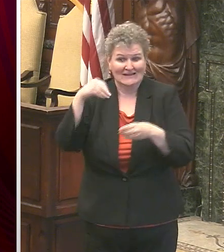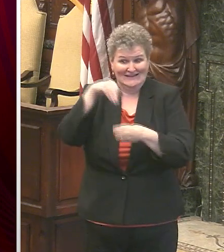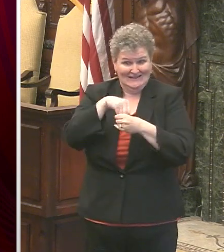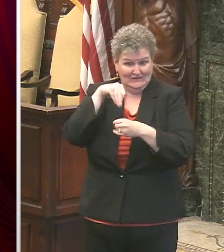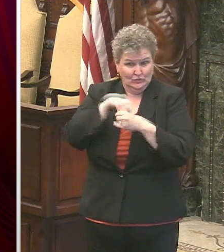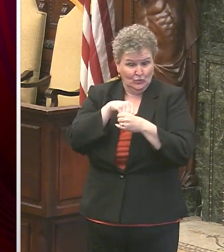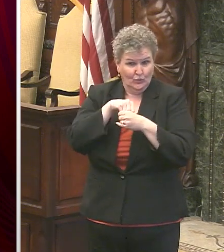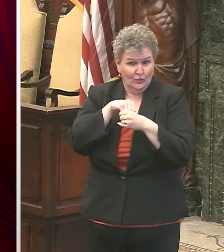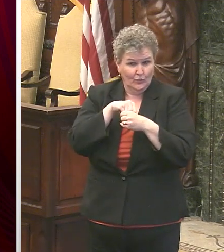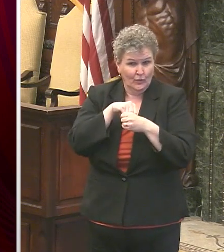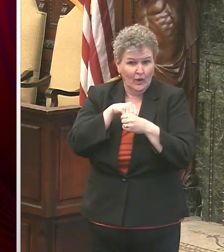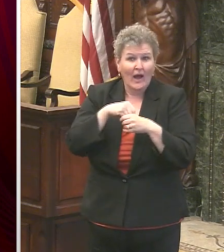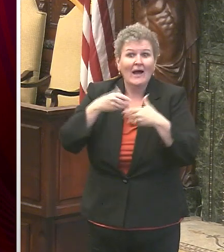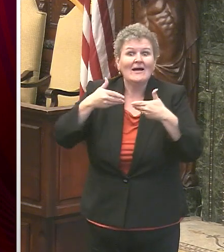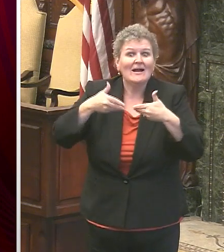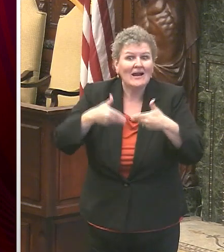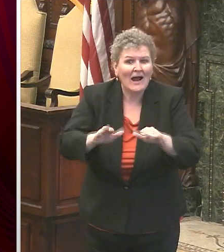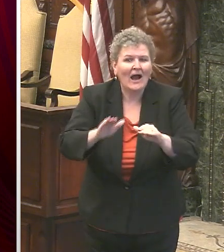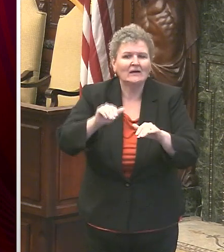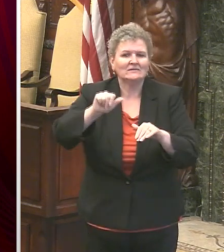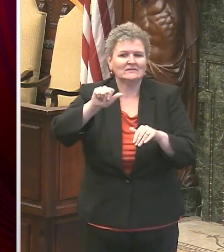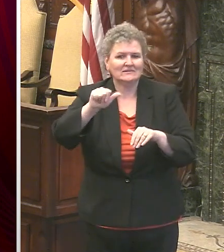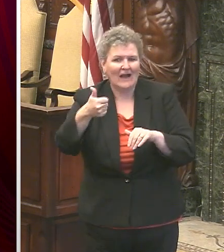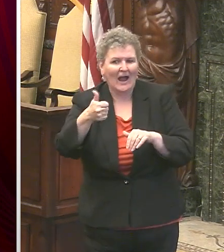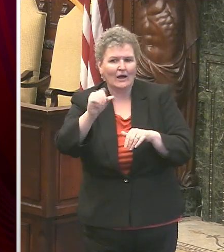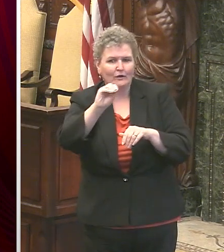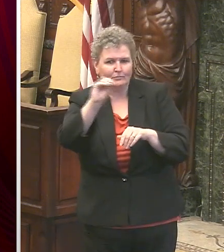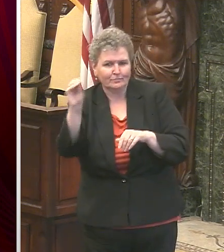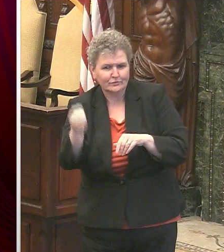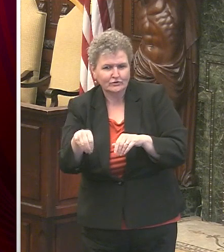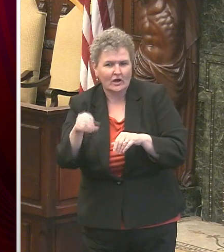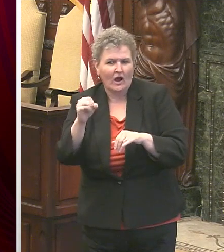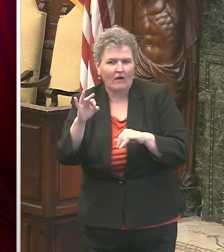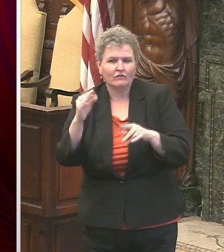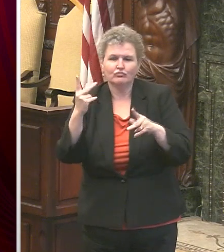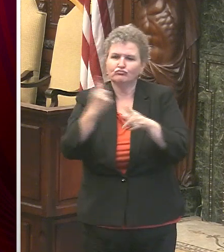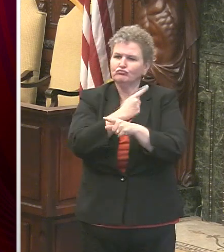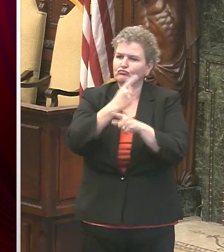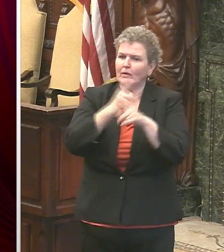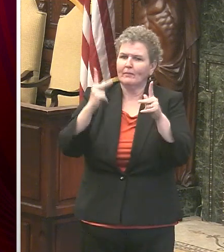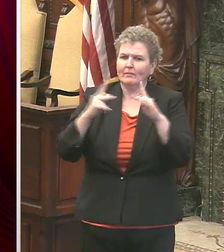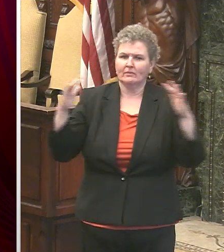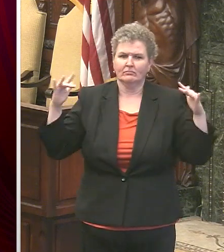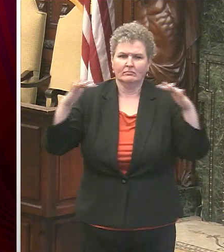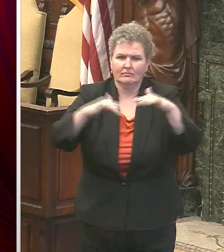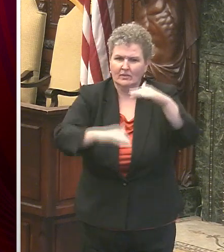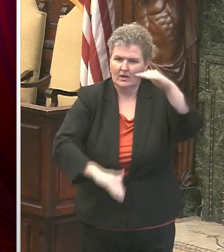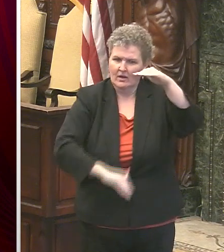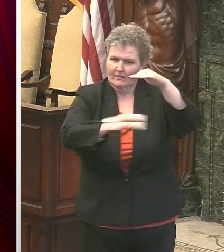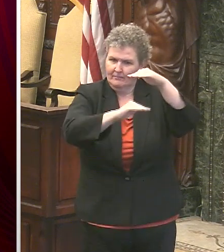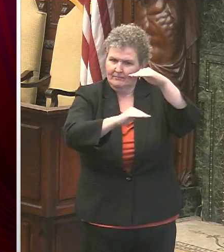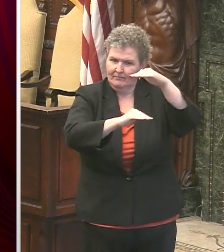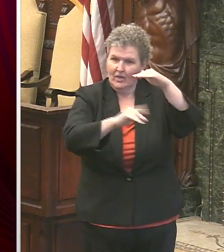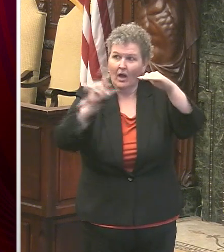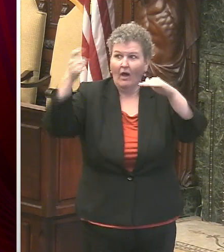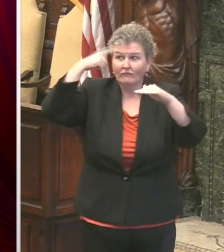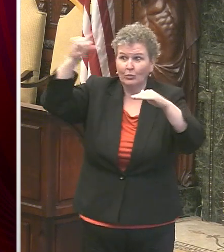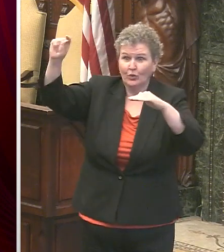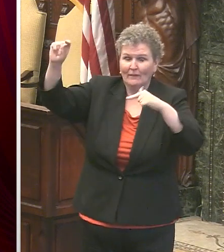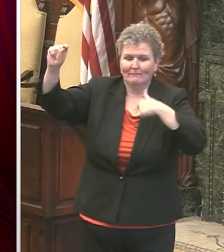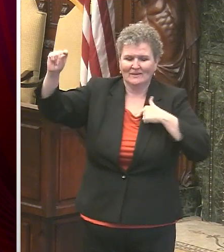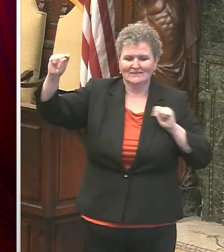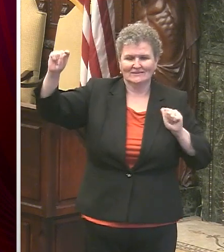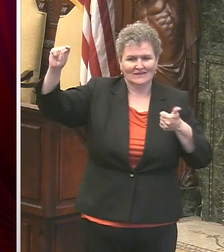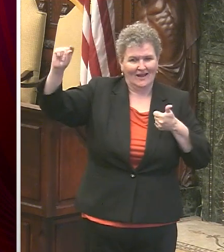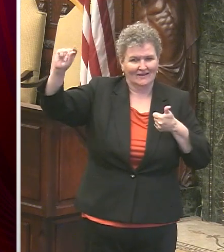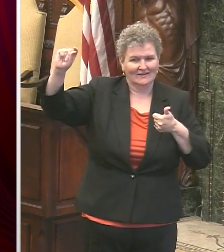allow no more than 10% of the maximum occupancy of the space, not 20% as allowed by the governor. And we would